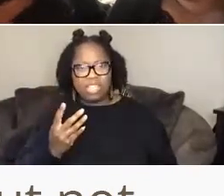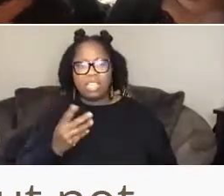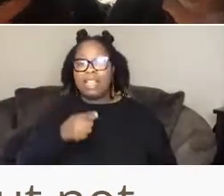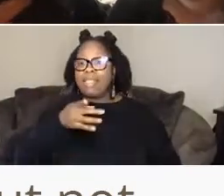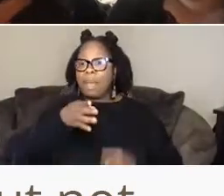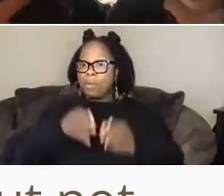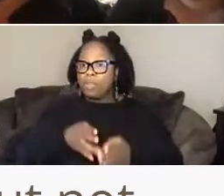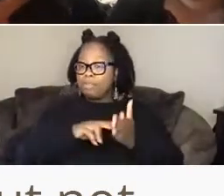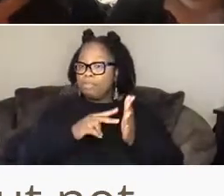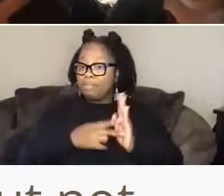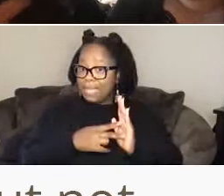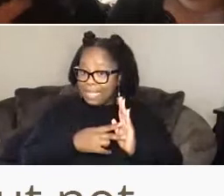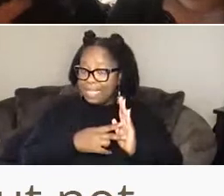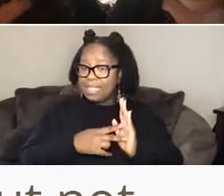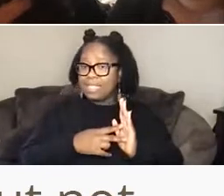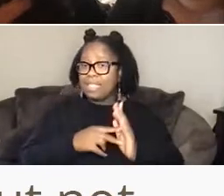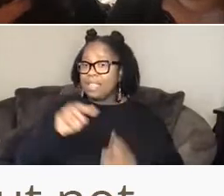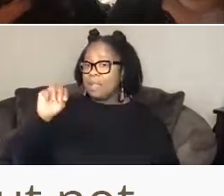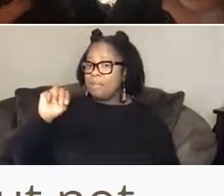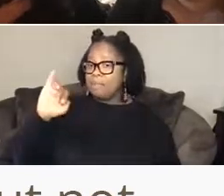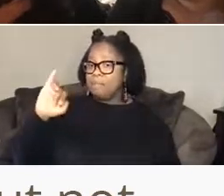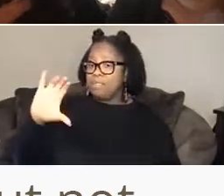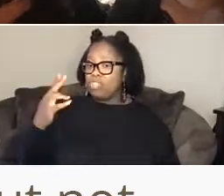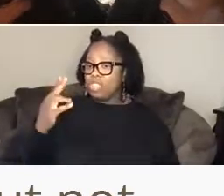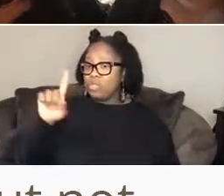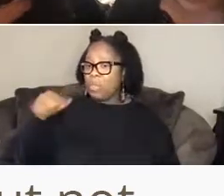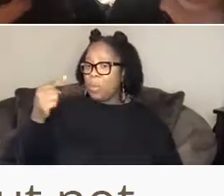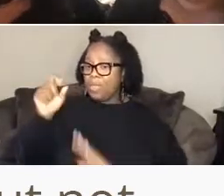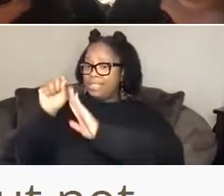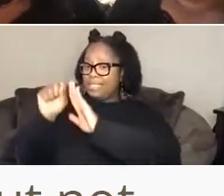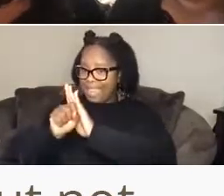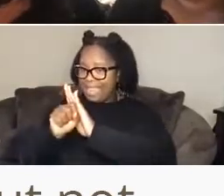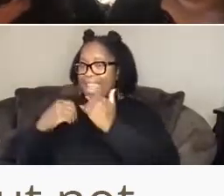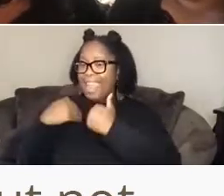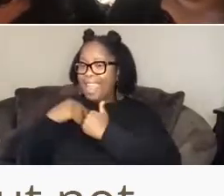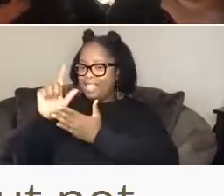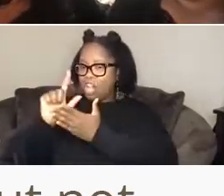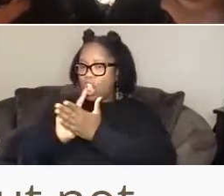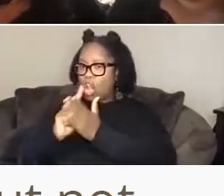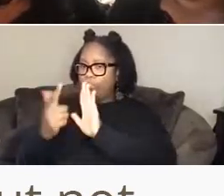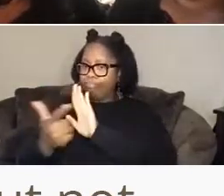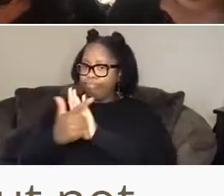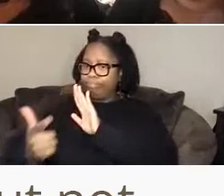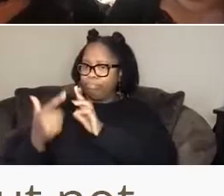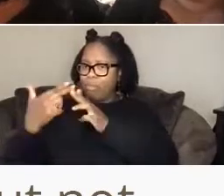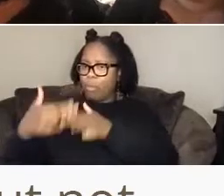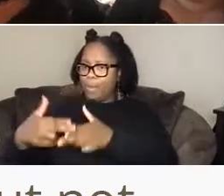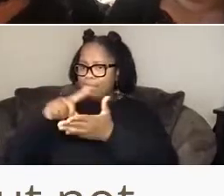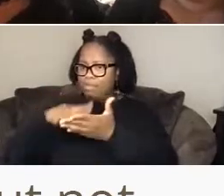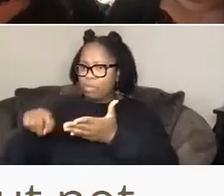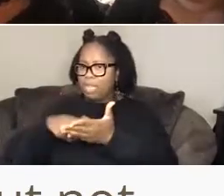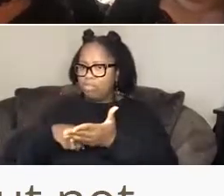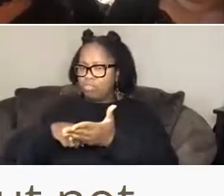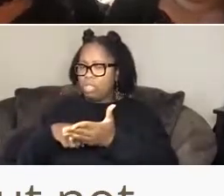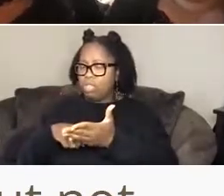say is Michigan is the only state that has a law that outlaws weight discrimination. But it's not the